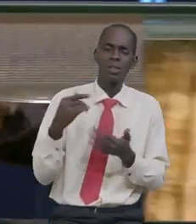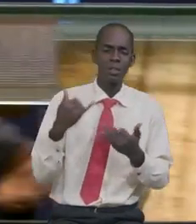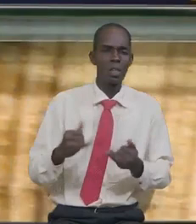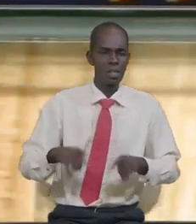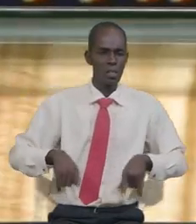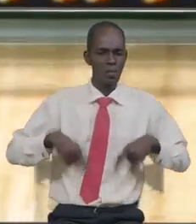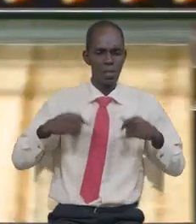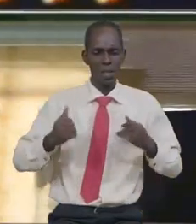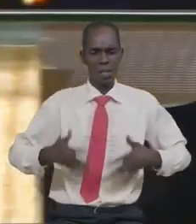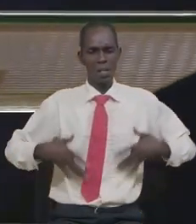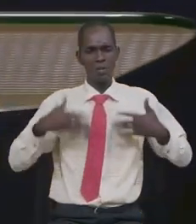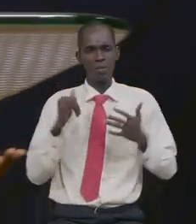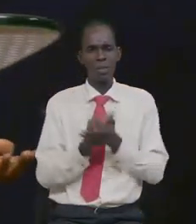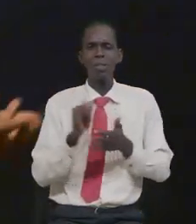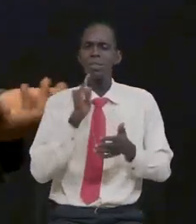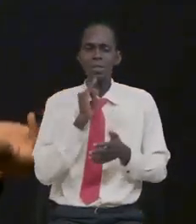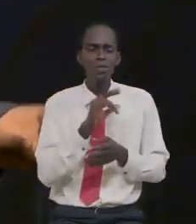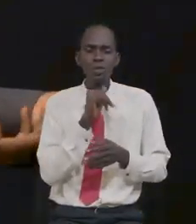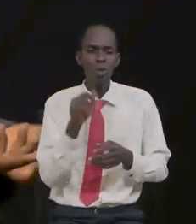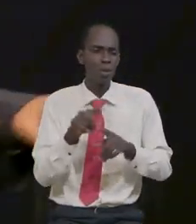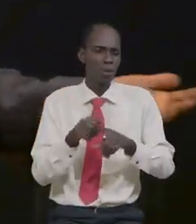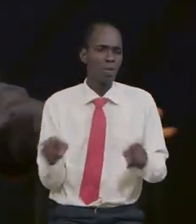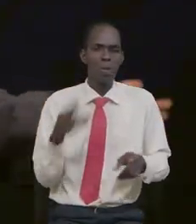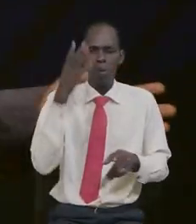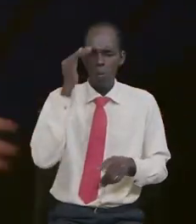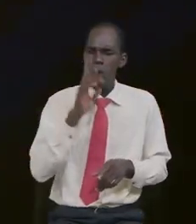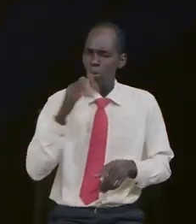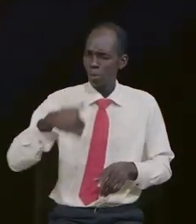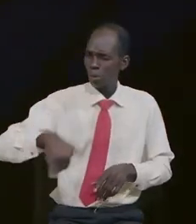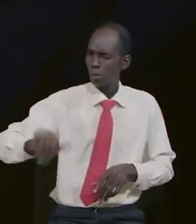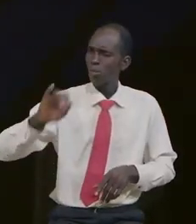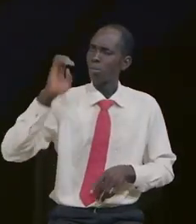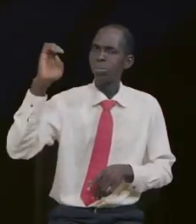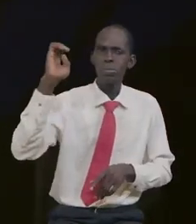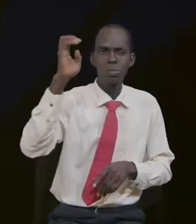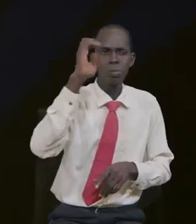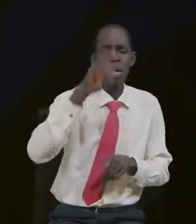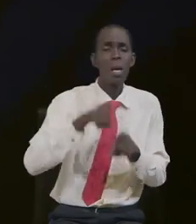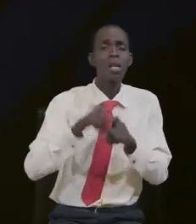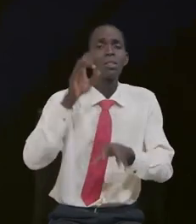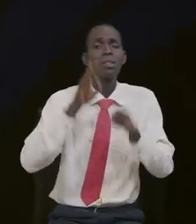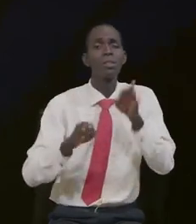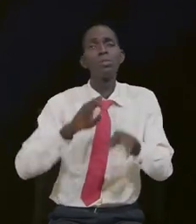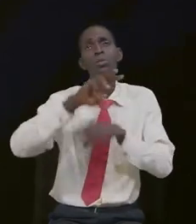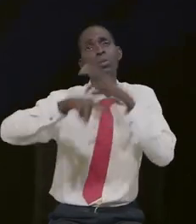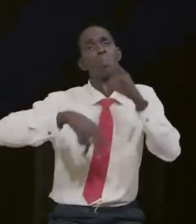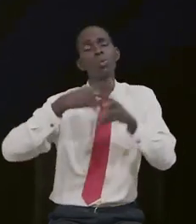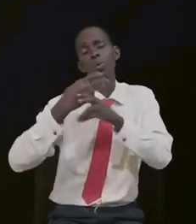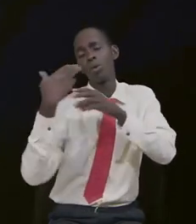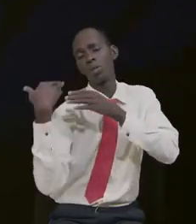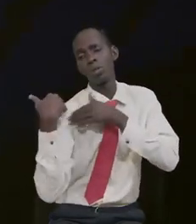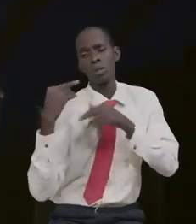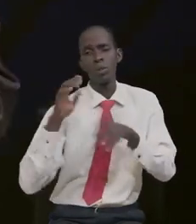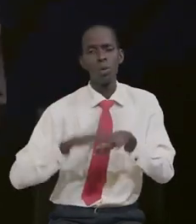he doing evangelism as if he's the only one that is going to win the whole world? Anyone that is totally committed